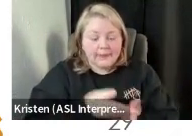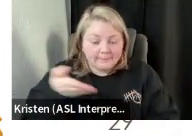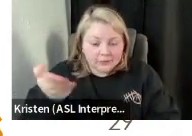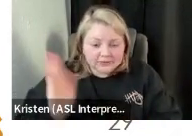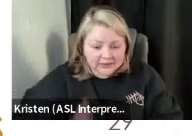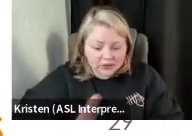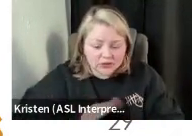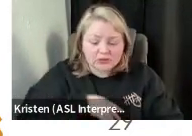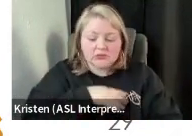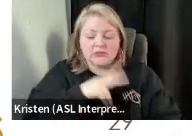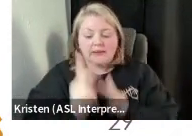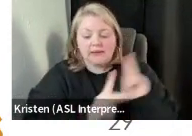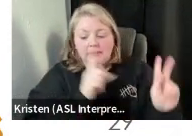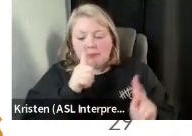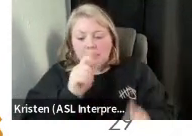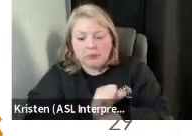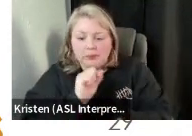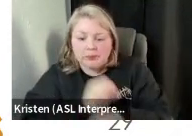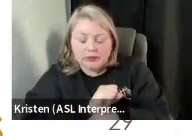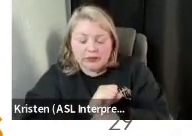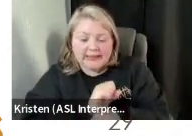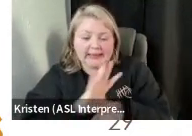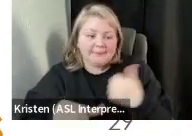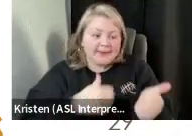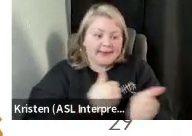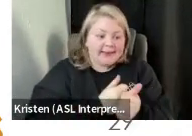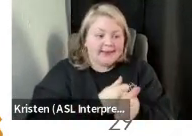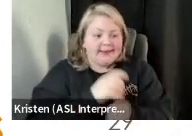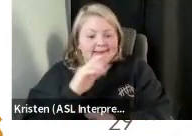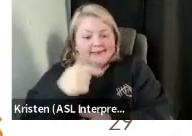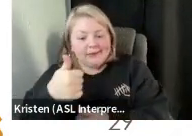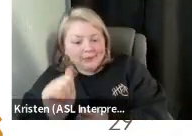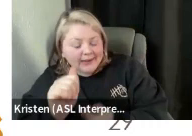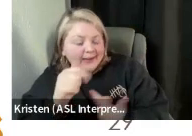and our folks working behind the scene on the Q&A and the